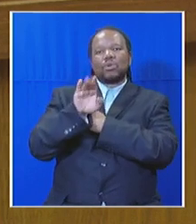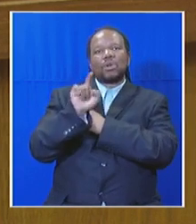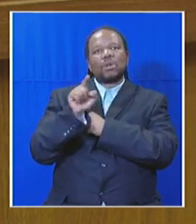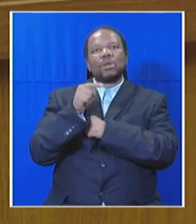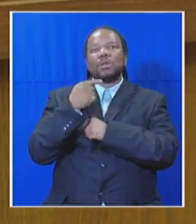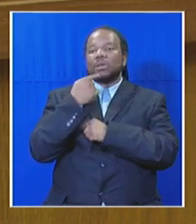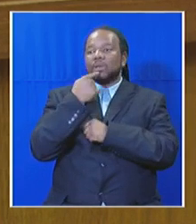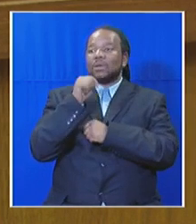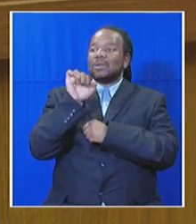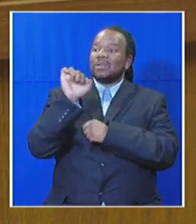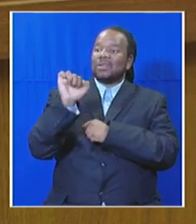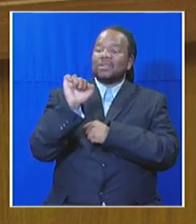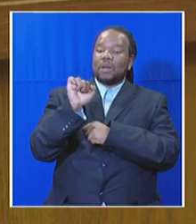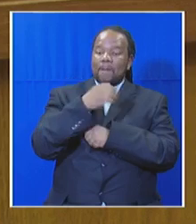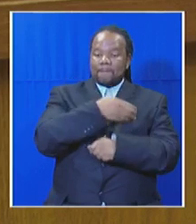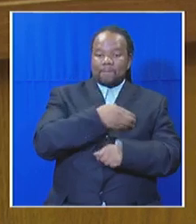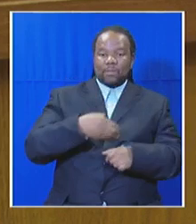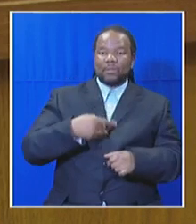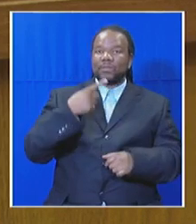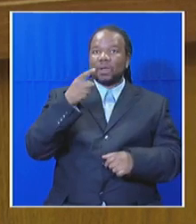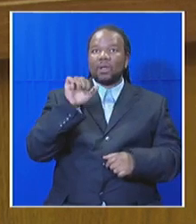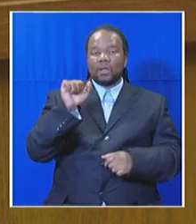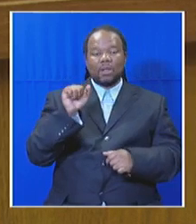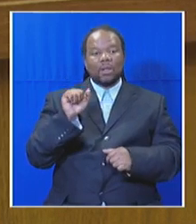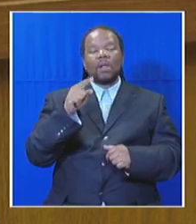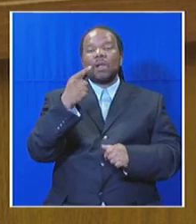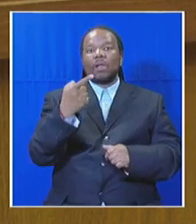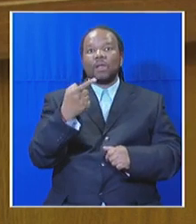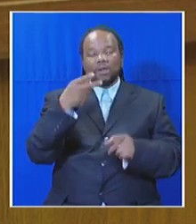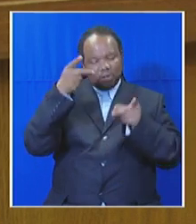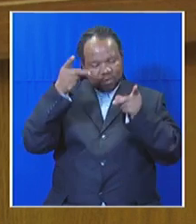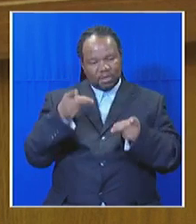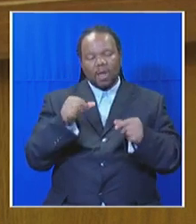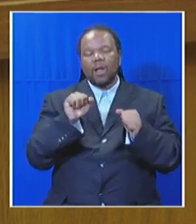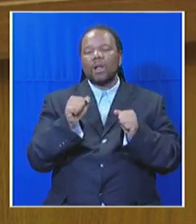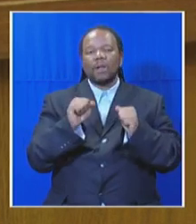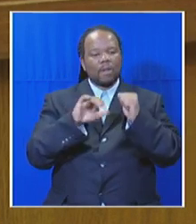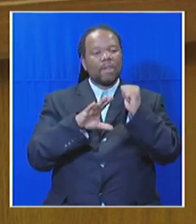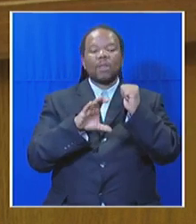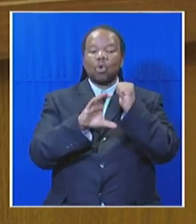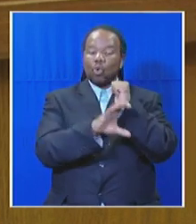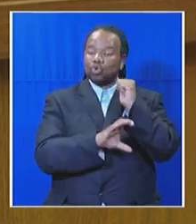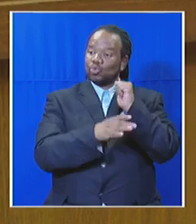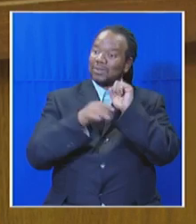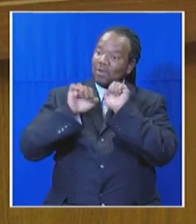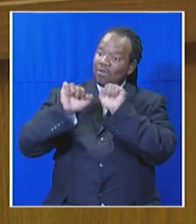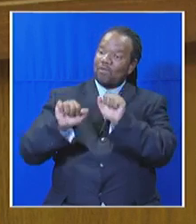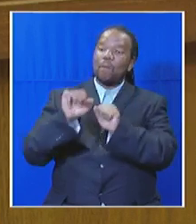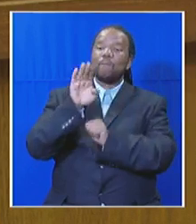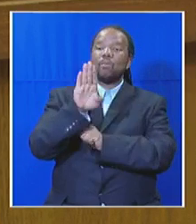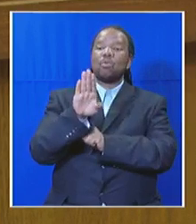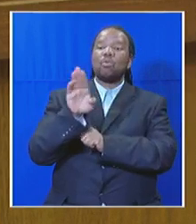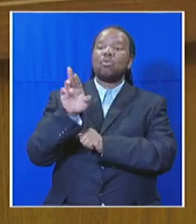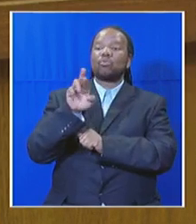has taken a decision, the constitution is on his side. The court has pronounced that this is